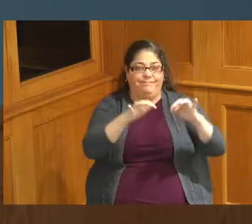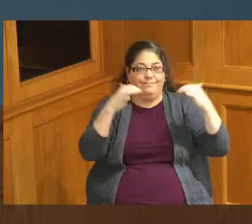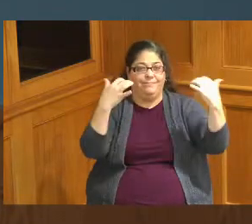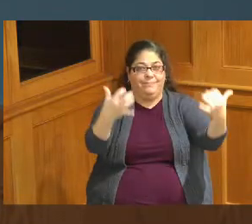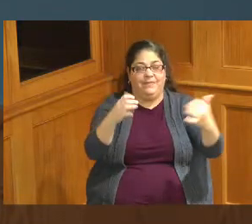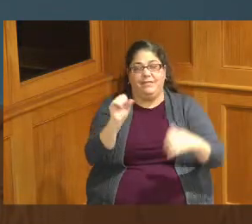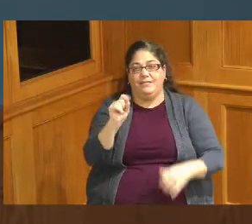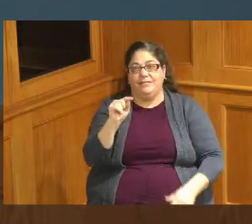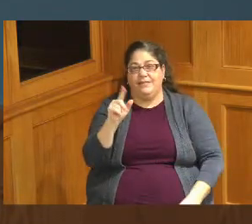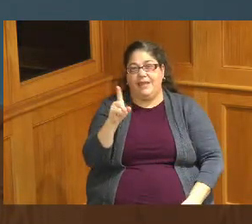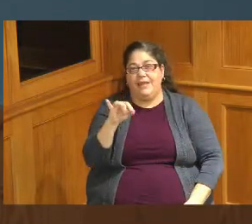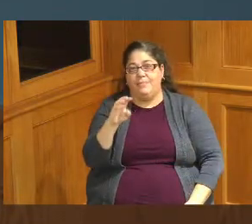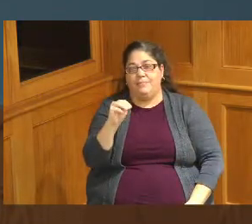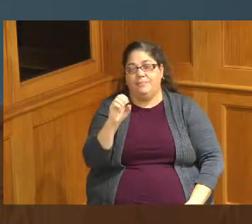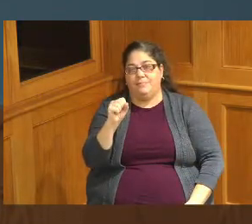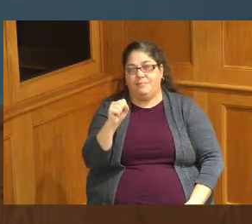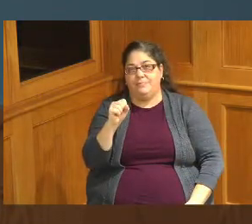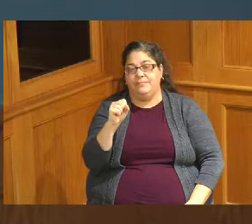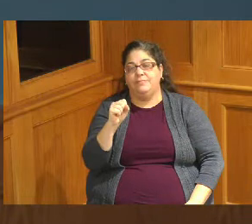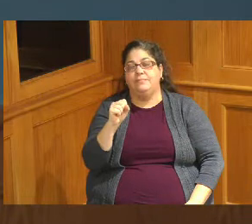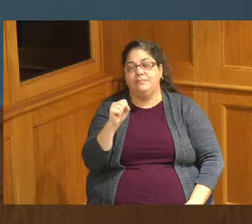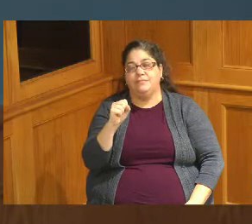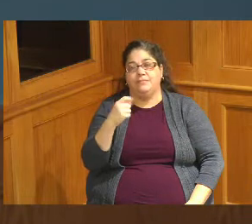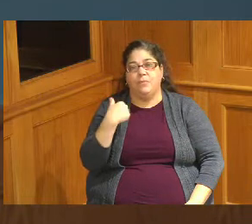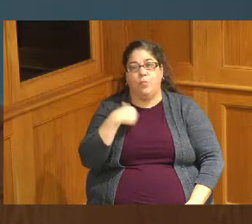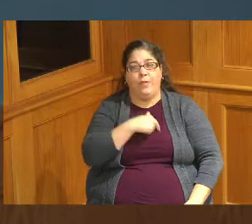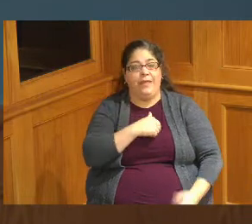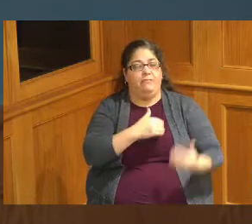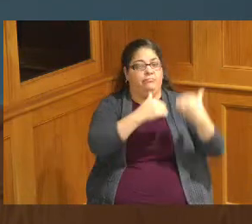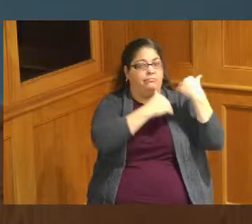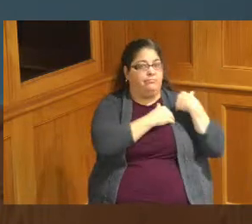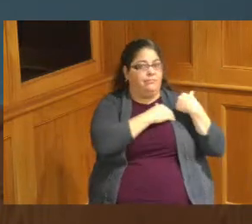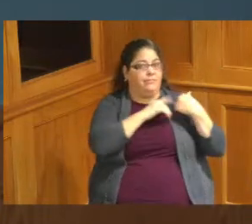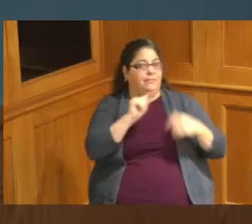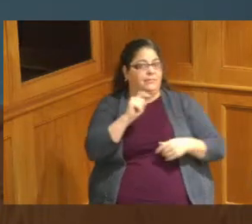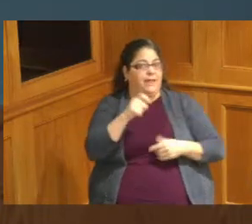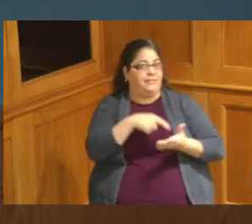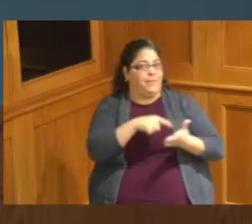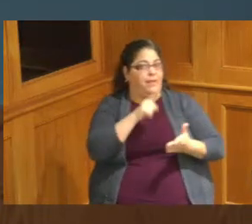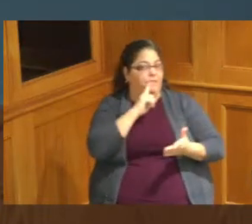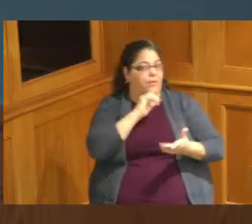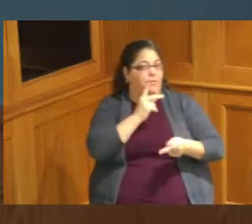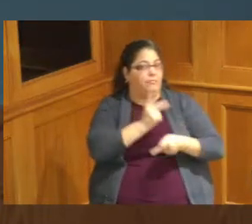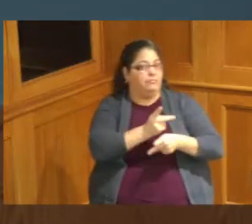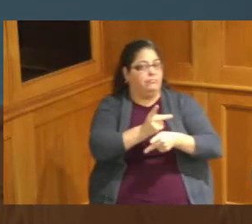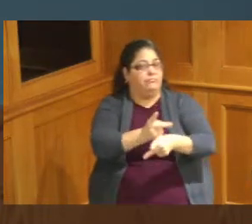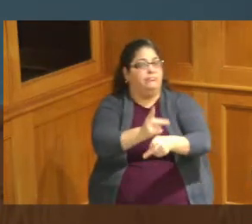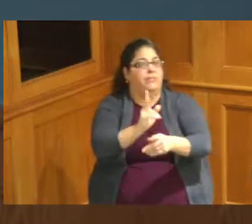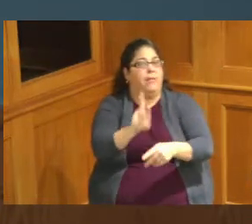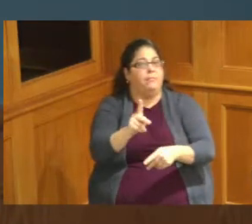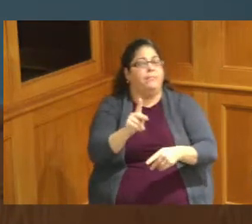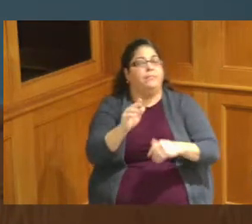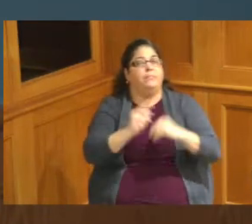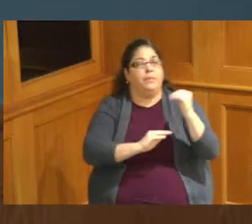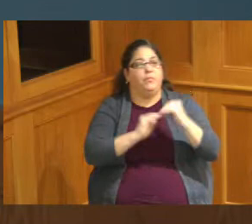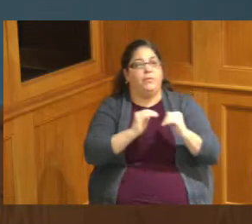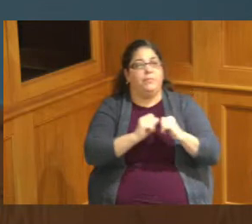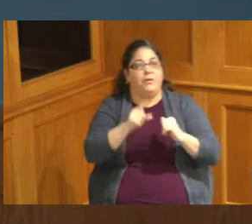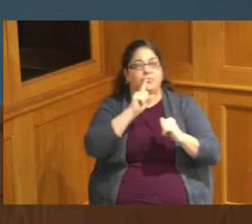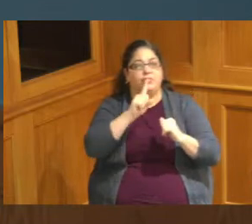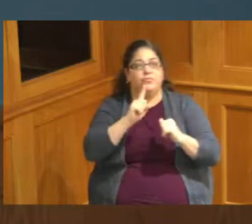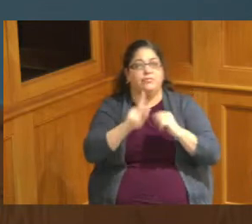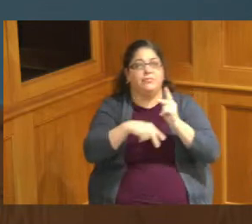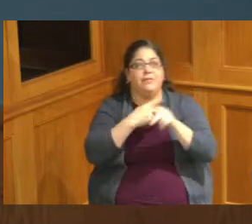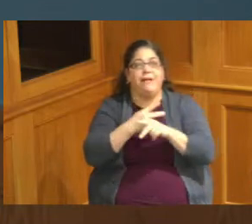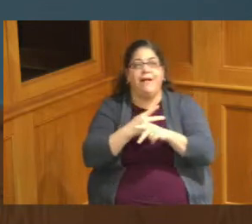deemed with the taxpayers deemed with the upkeep. I want to just make sure those processes, or will we be able to make some kind